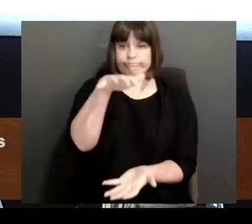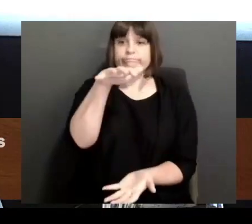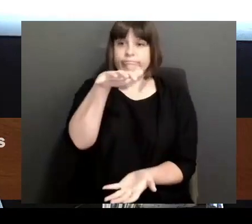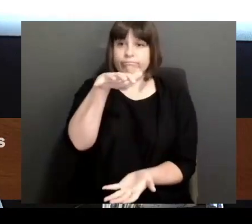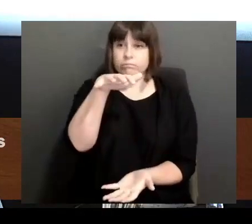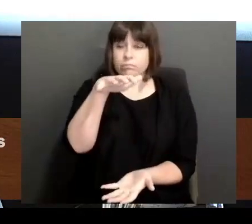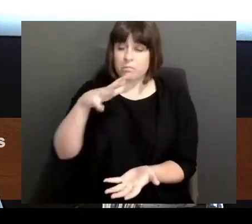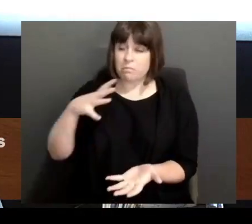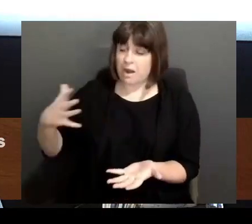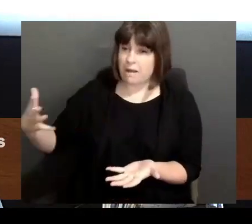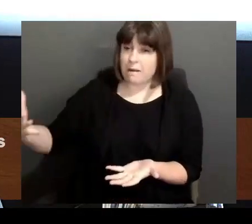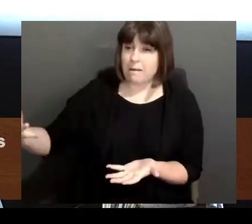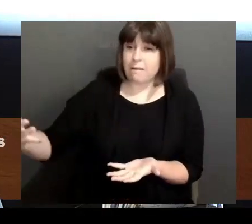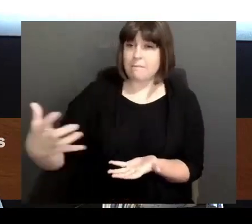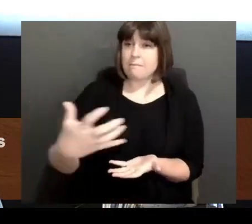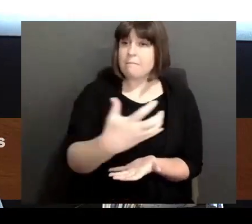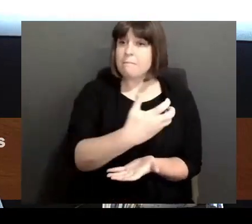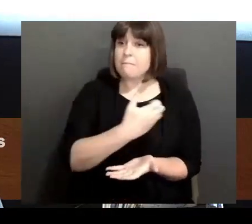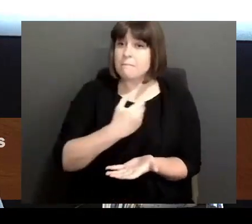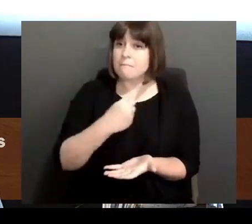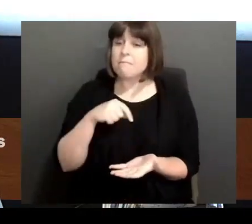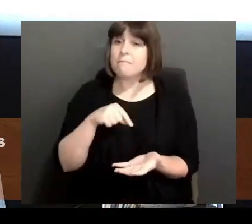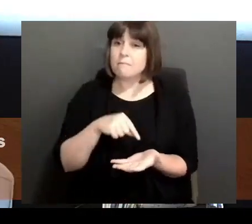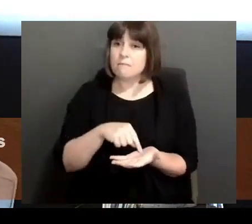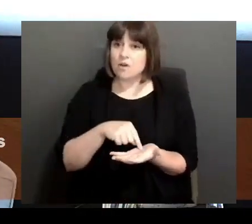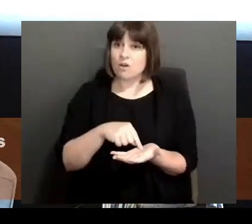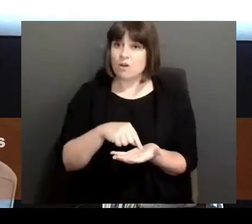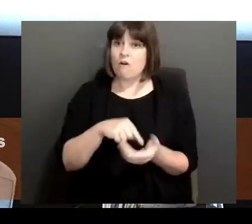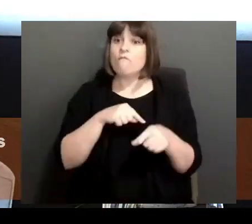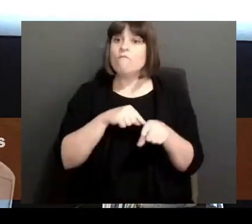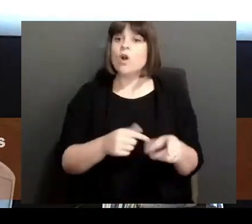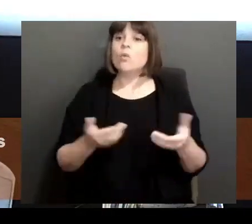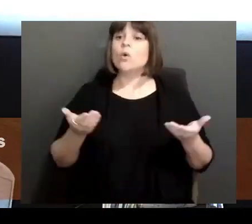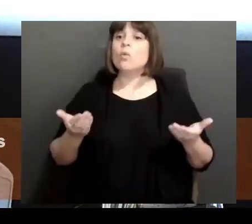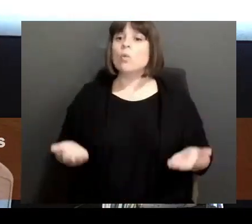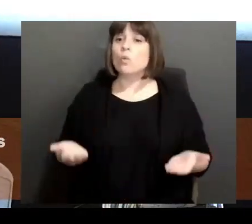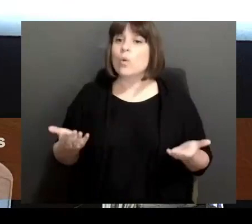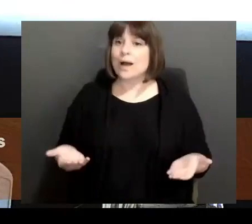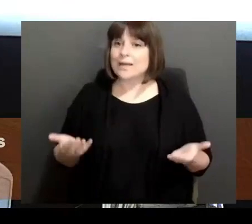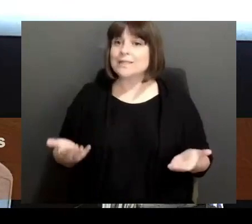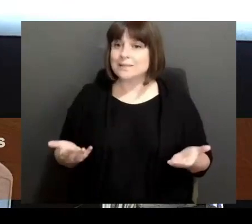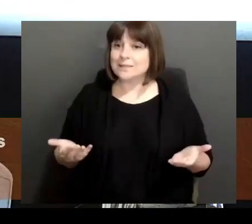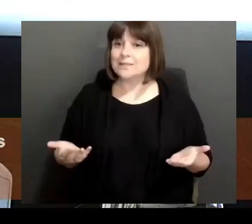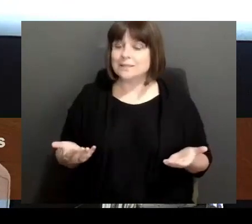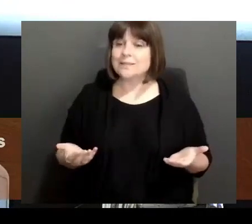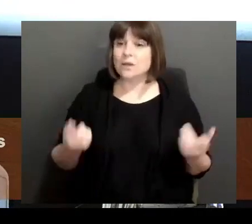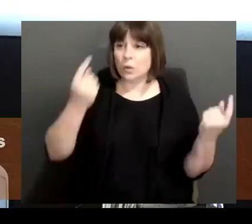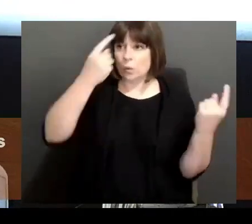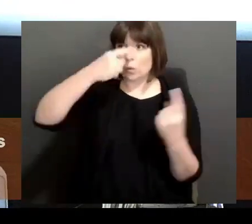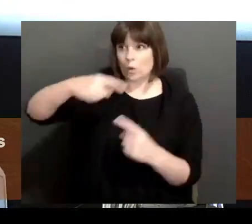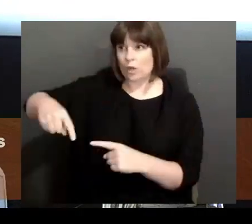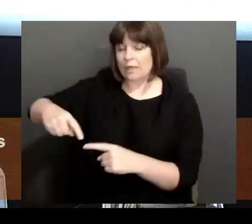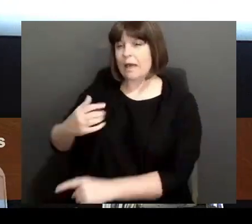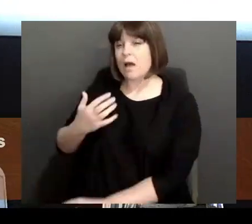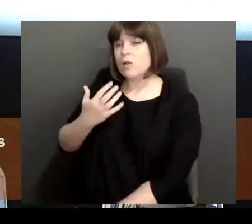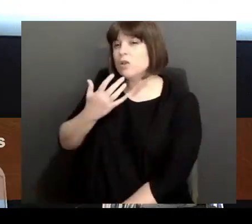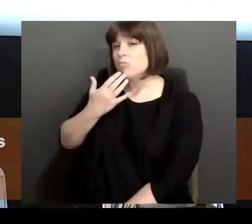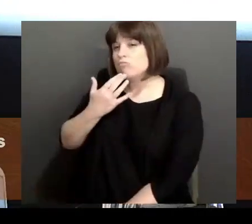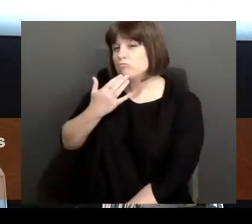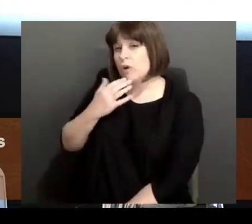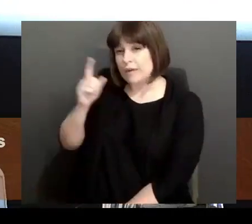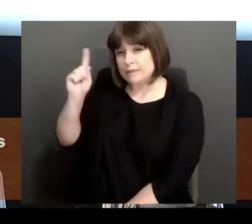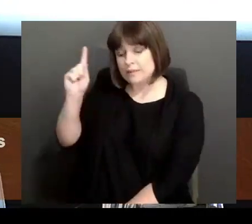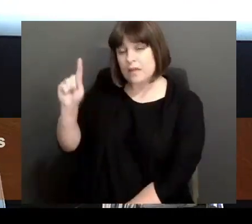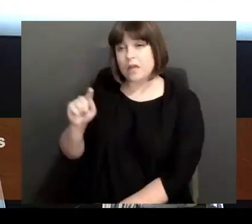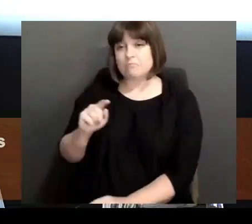that, this the value based on weight to the current spot price of gold is about